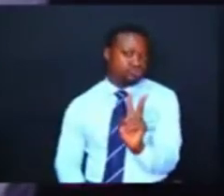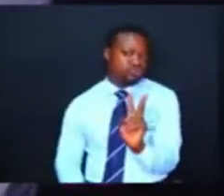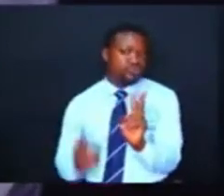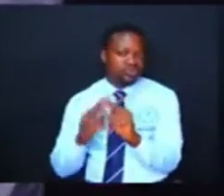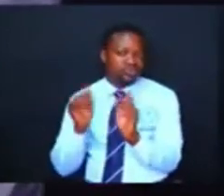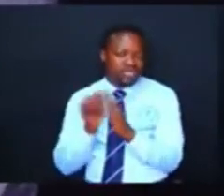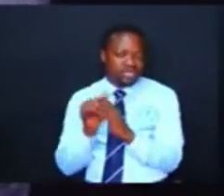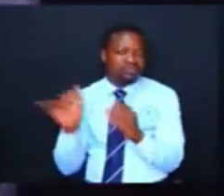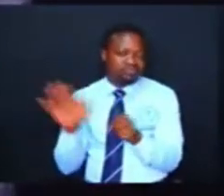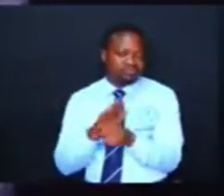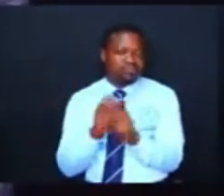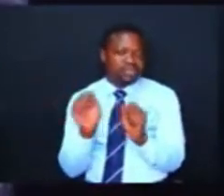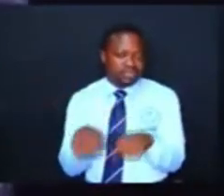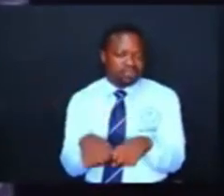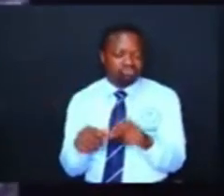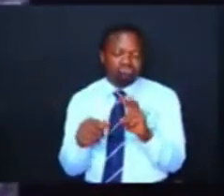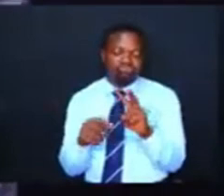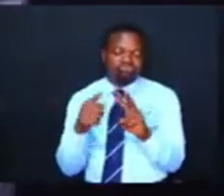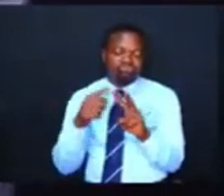Number